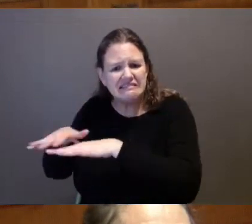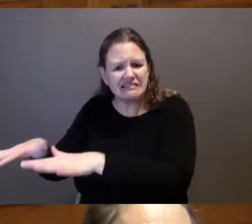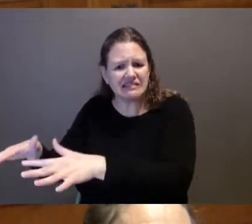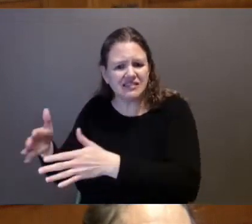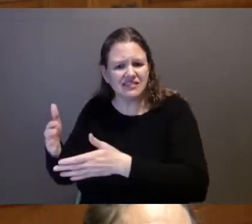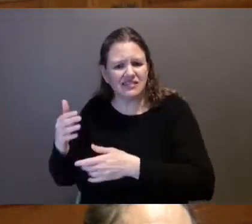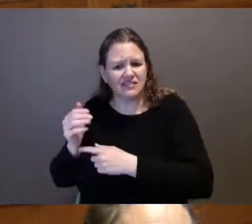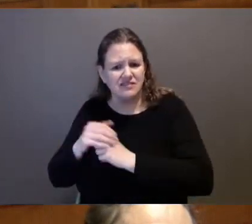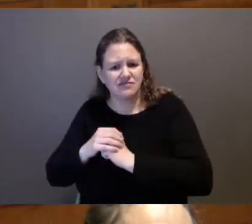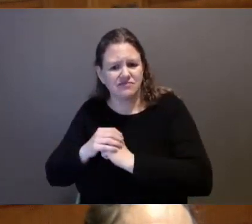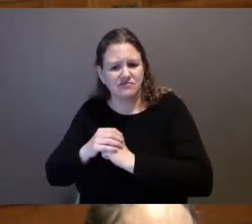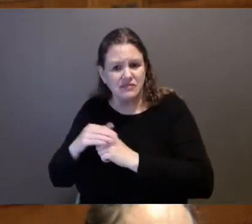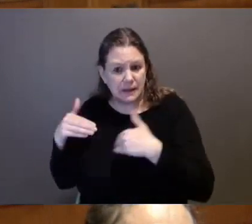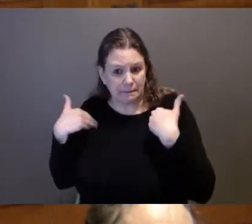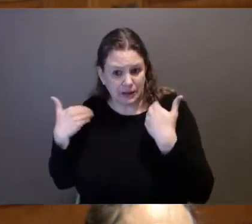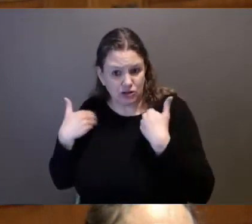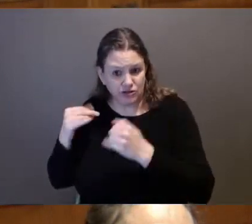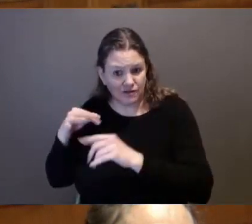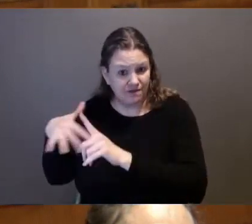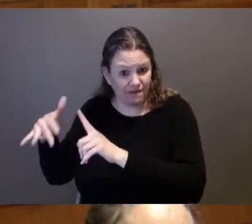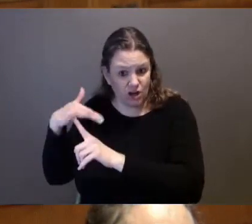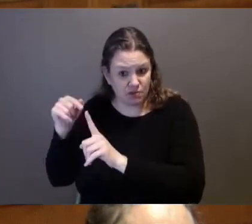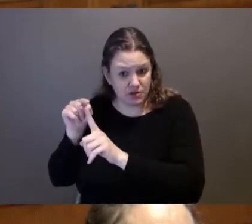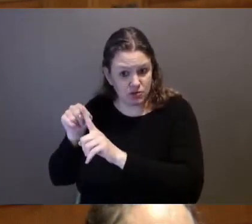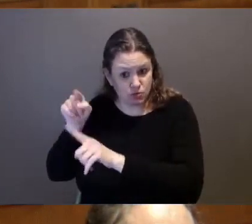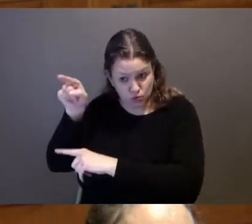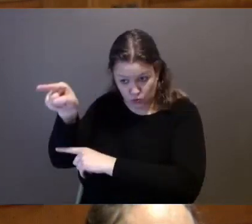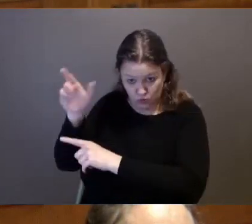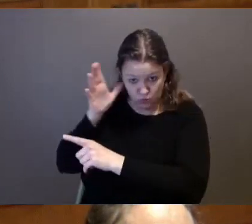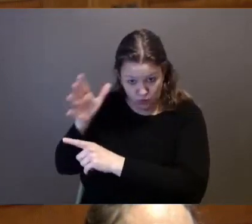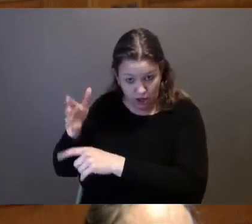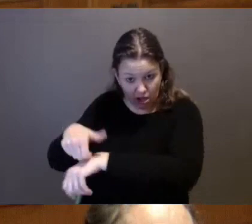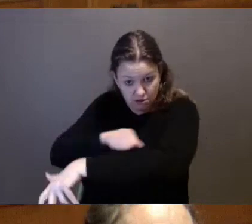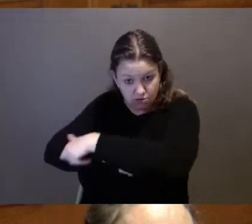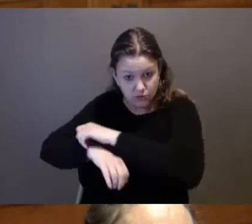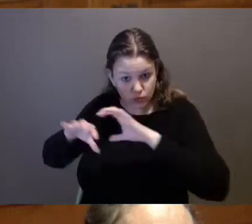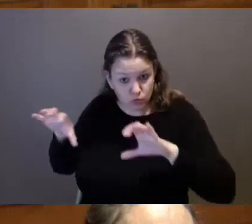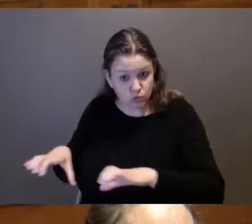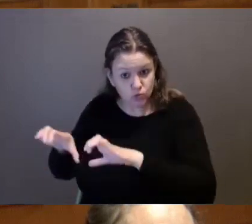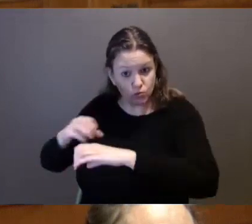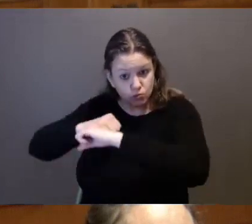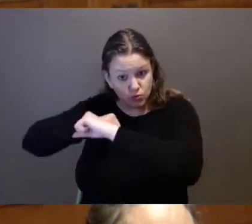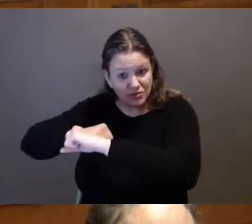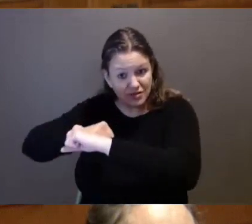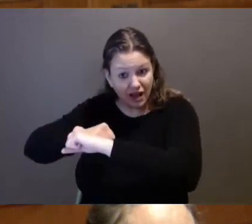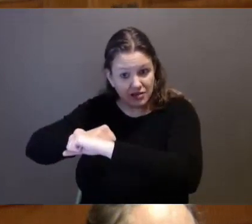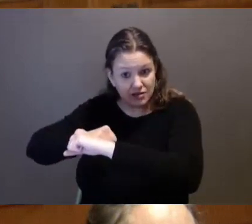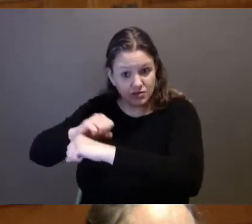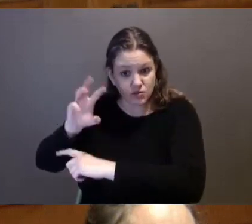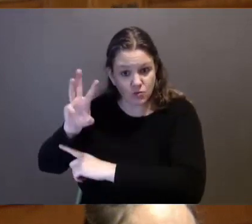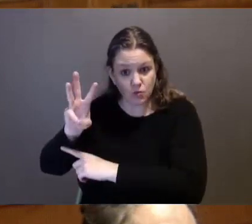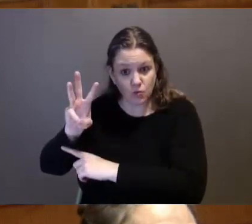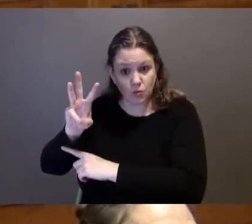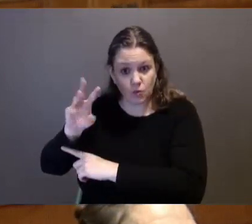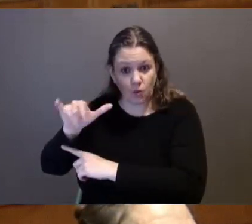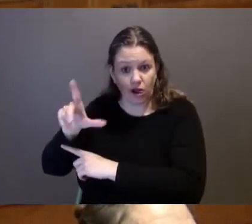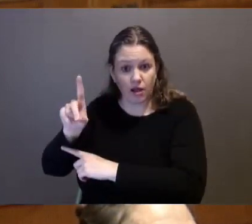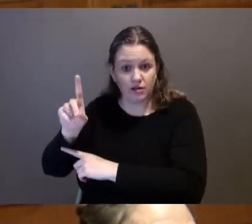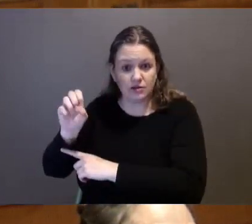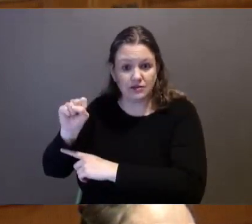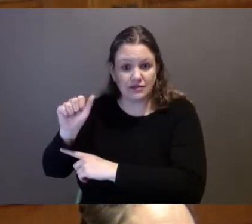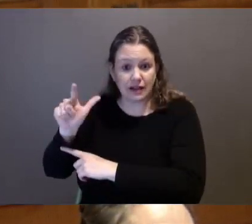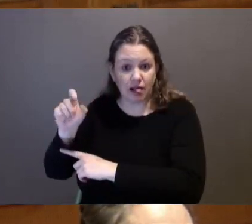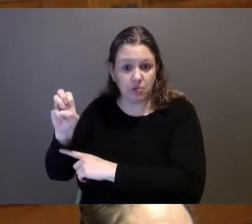power to protect wild salmon and ensure that the Browns Bay Packing Plant effluent